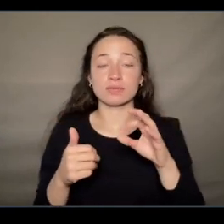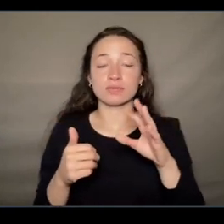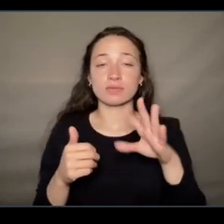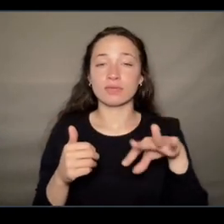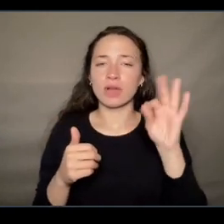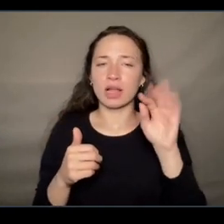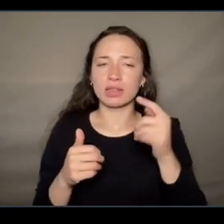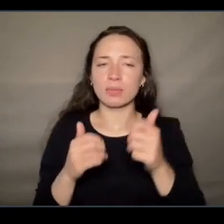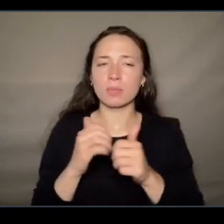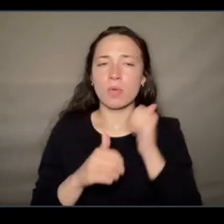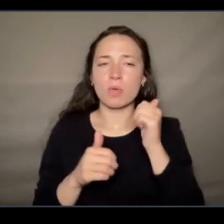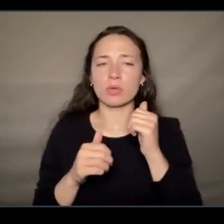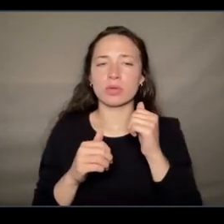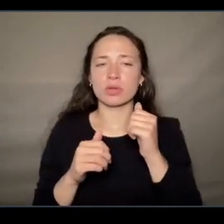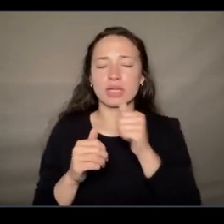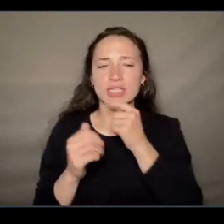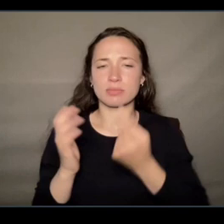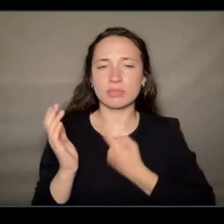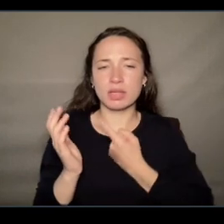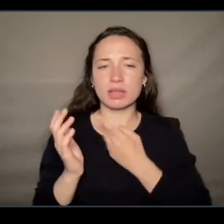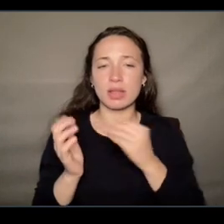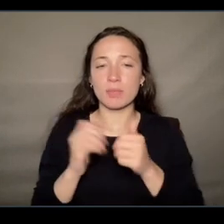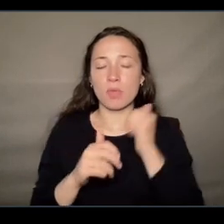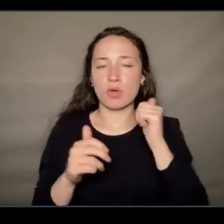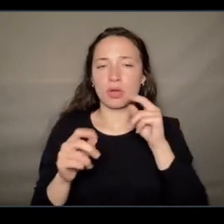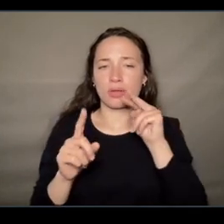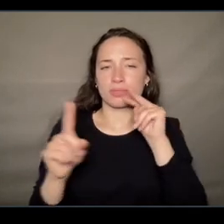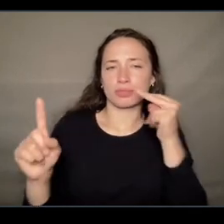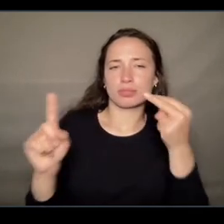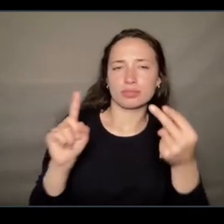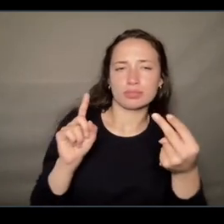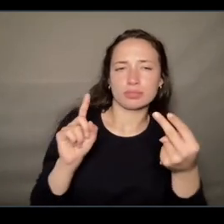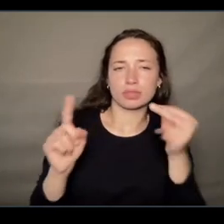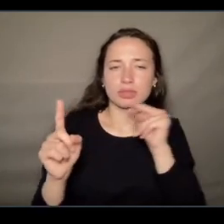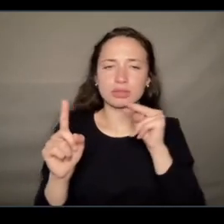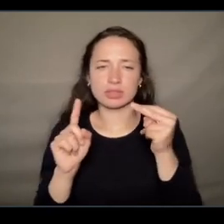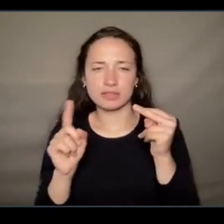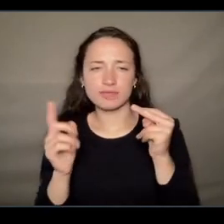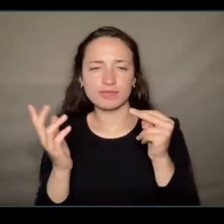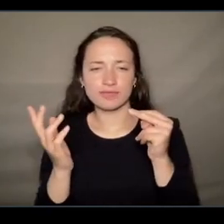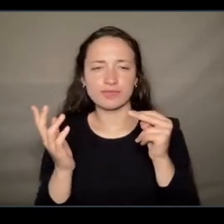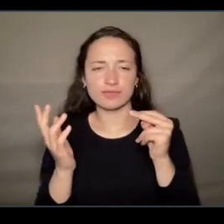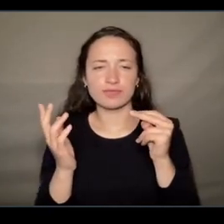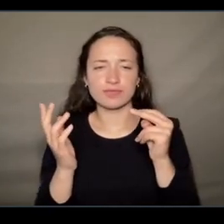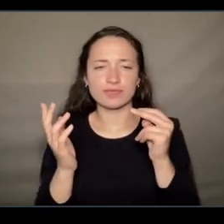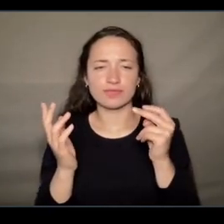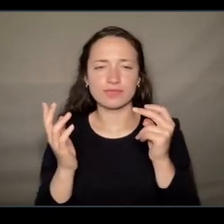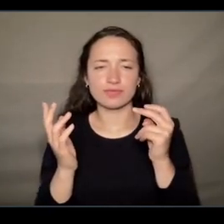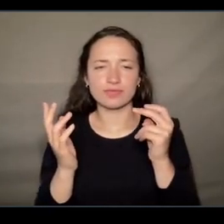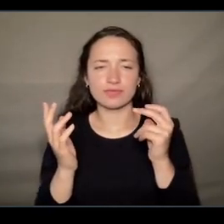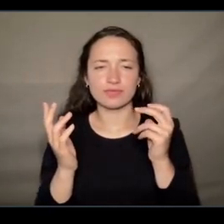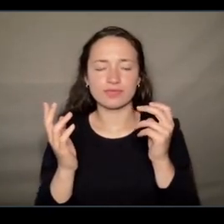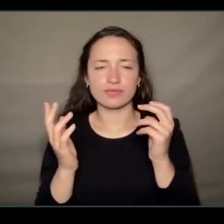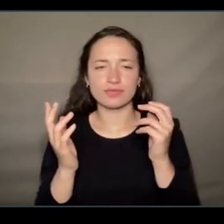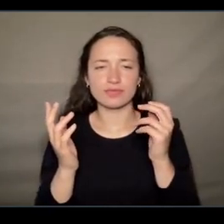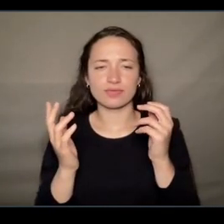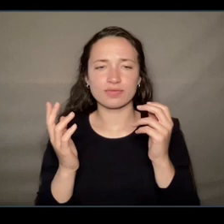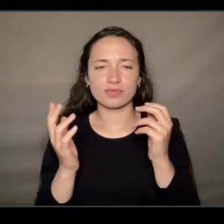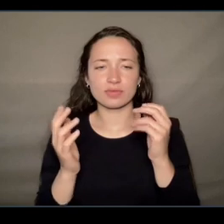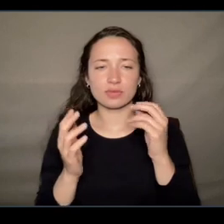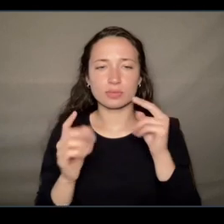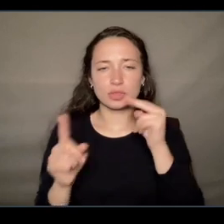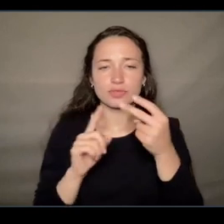the challenge of finding the most intimate and the most objective